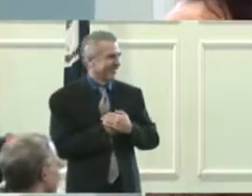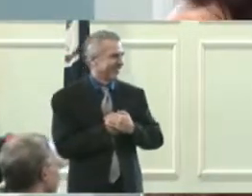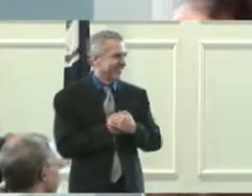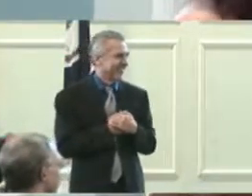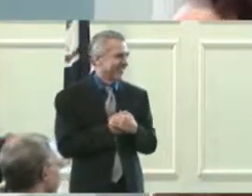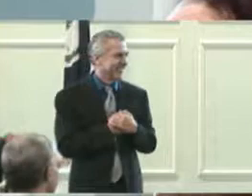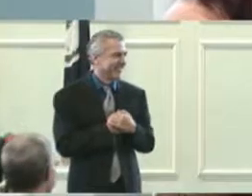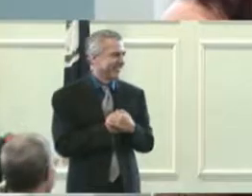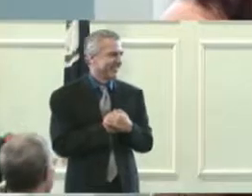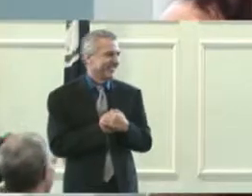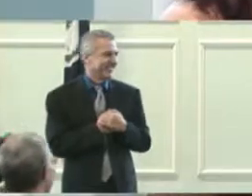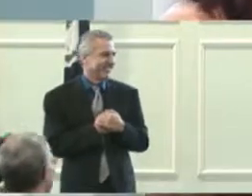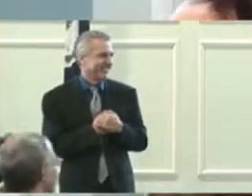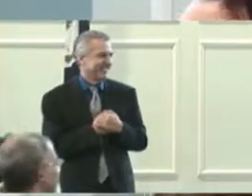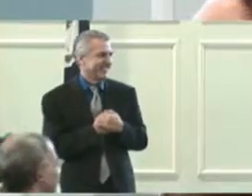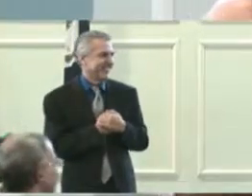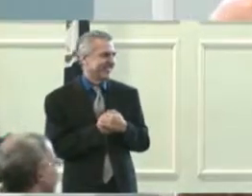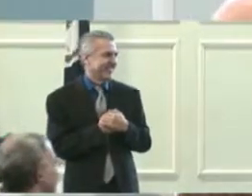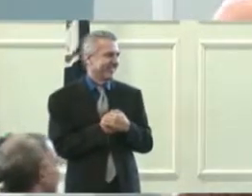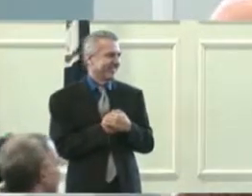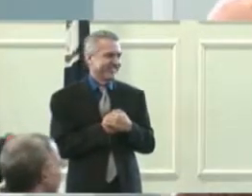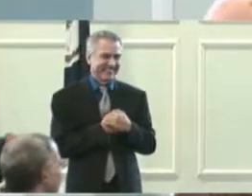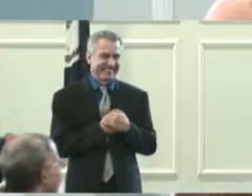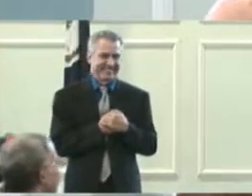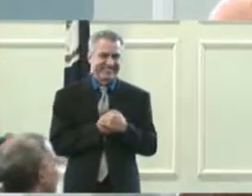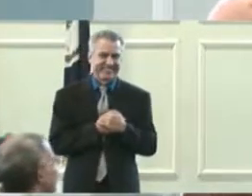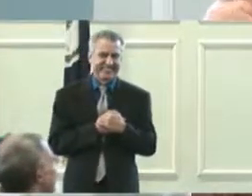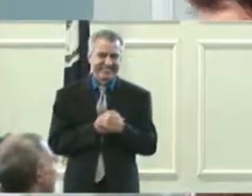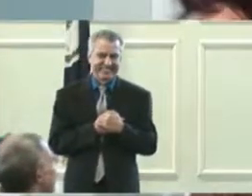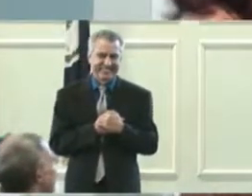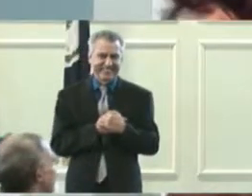Yes, dear. I'm like.